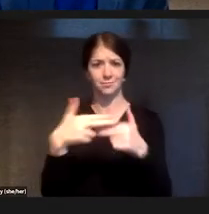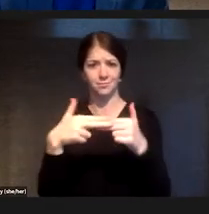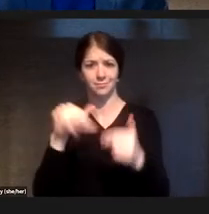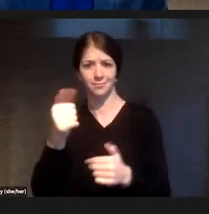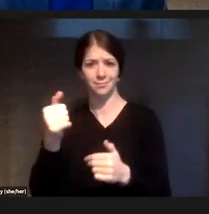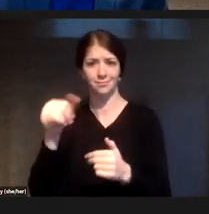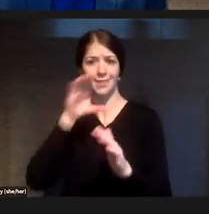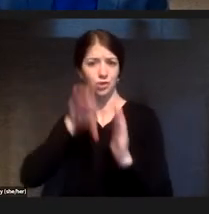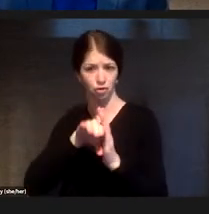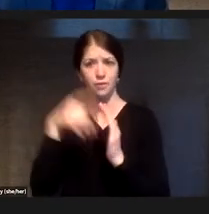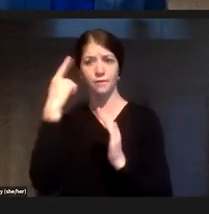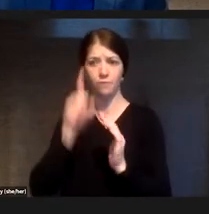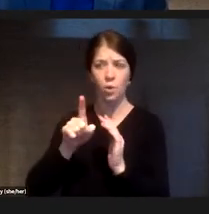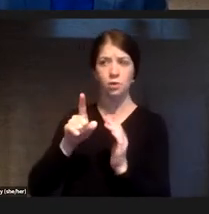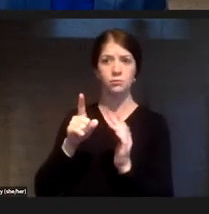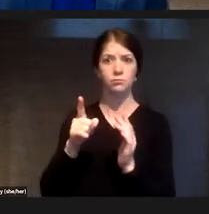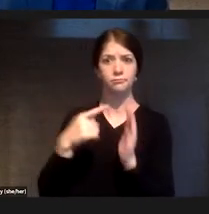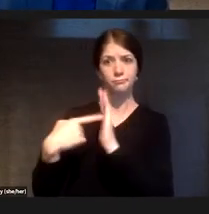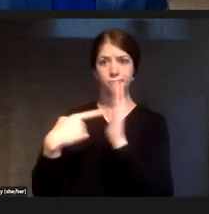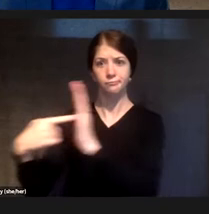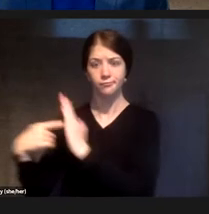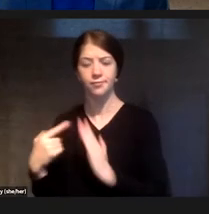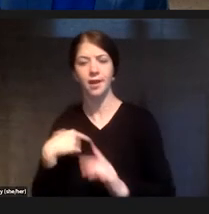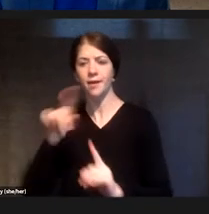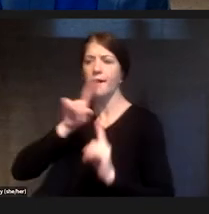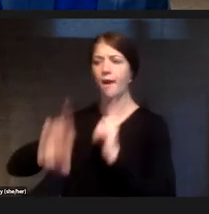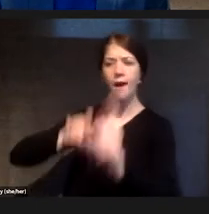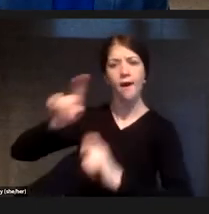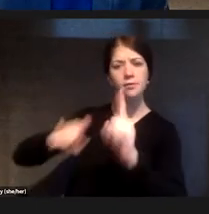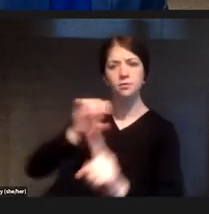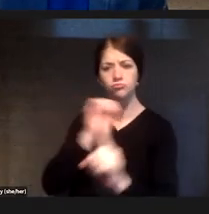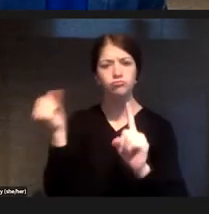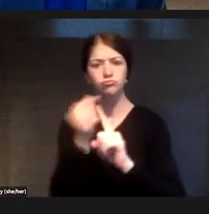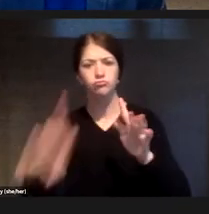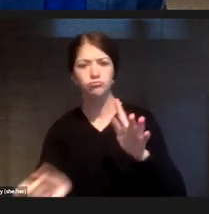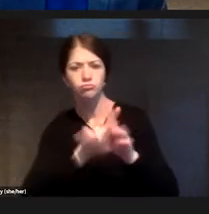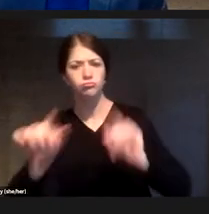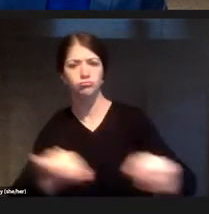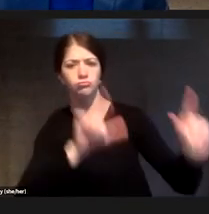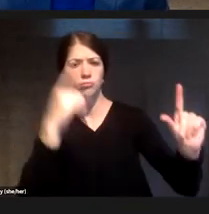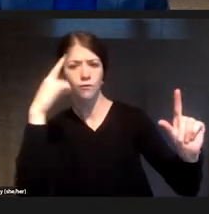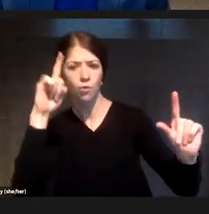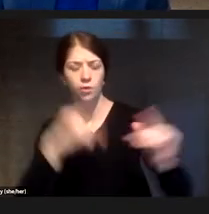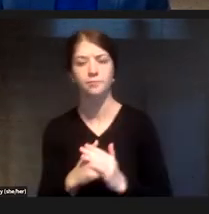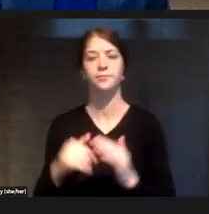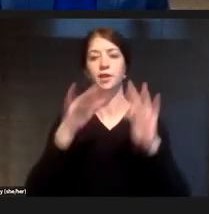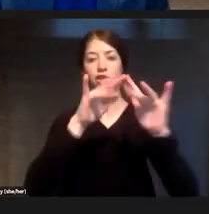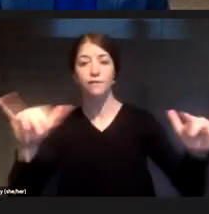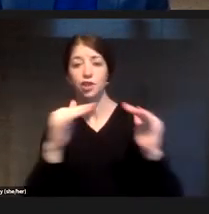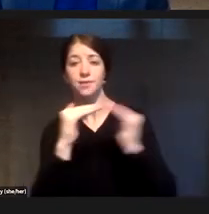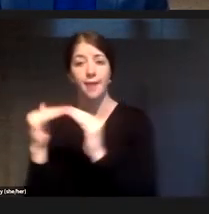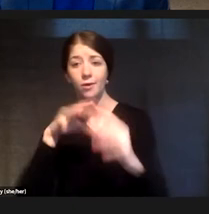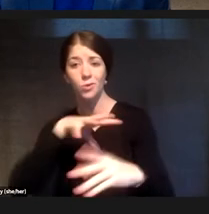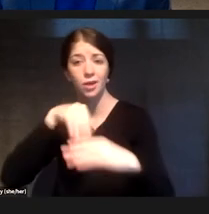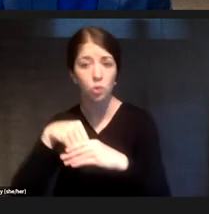the situation in which you have seen this slide used? And people talk about diversity, equity, and inclusion conversations.